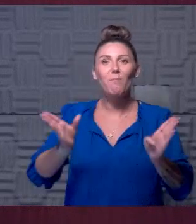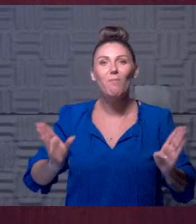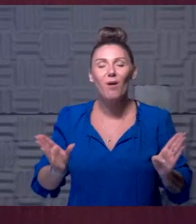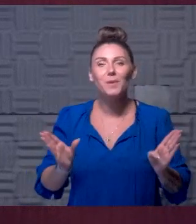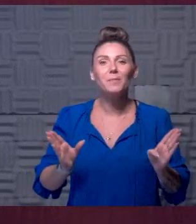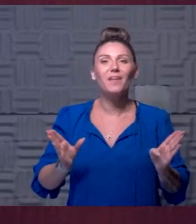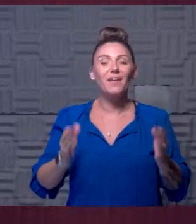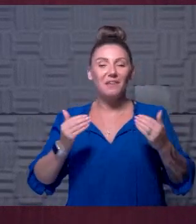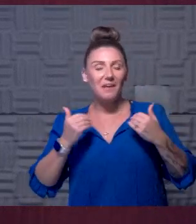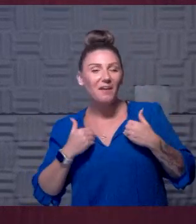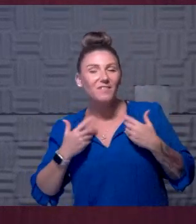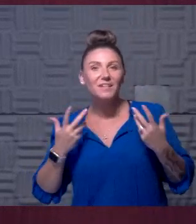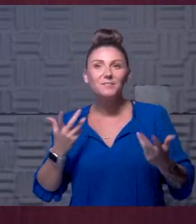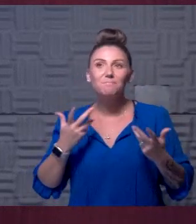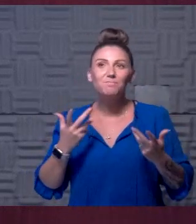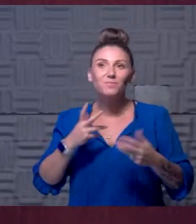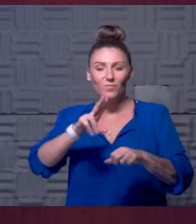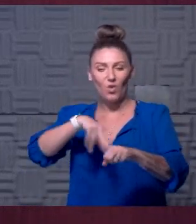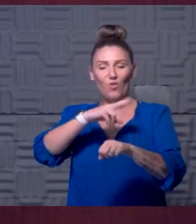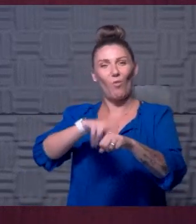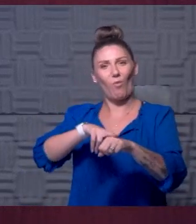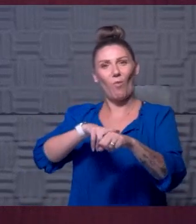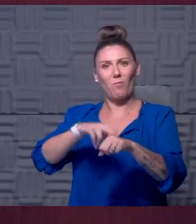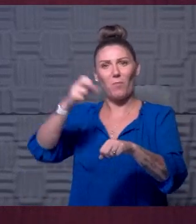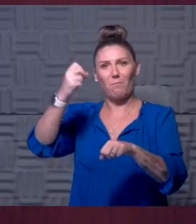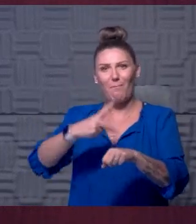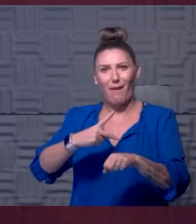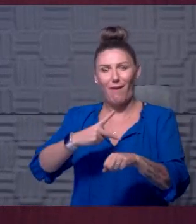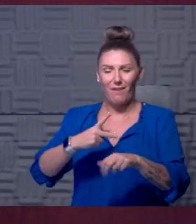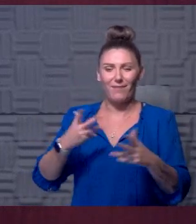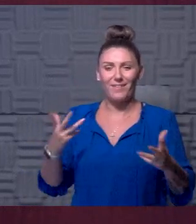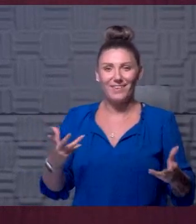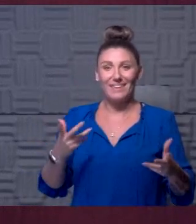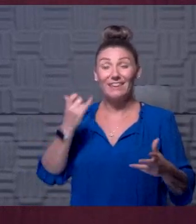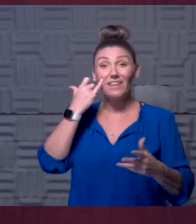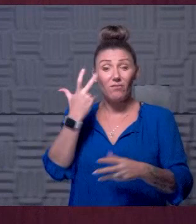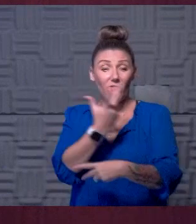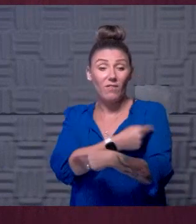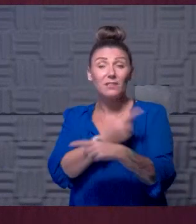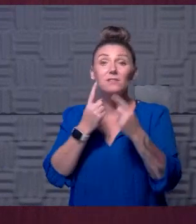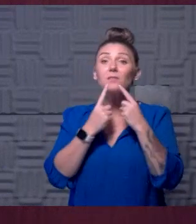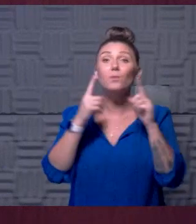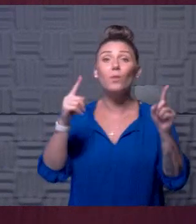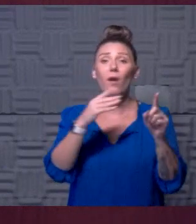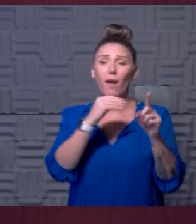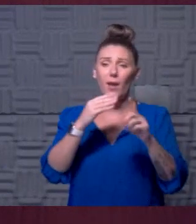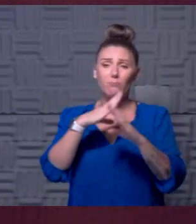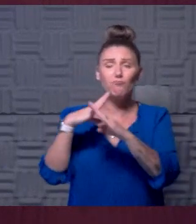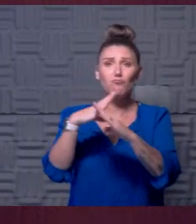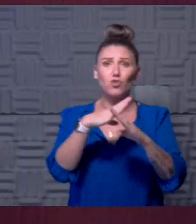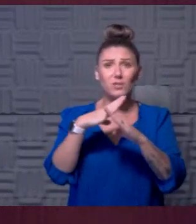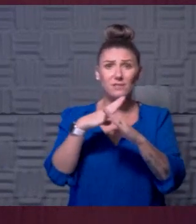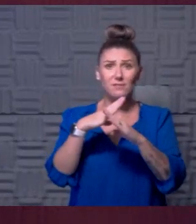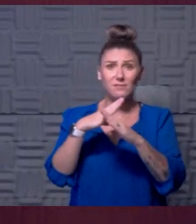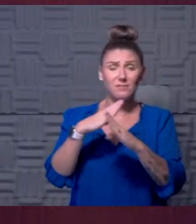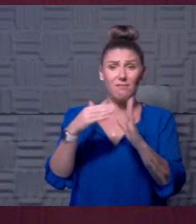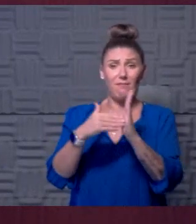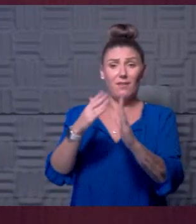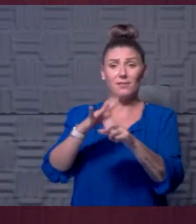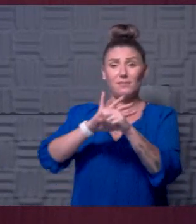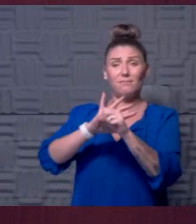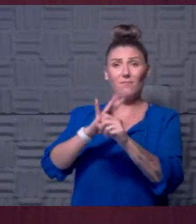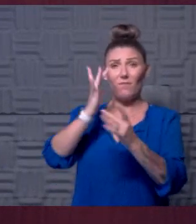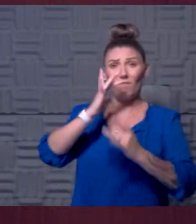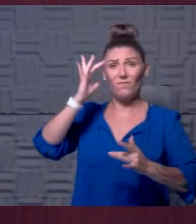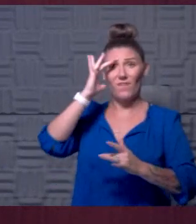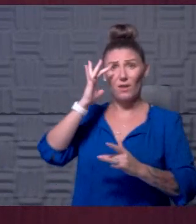know, having some normalcy in our life. If this vaccine works, and it does protect us against the virus, as